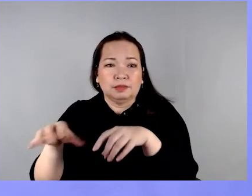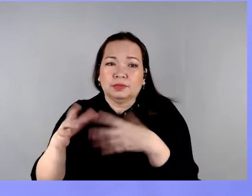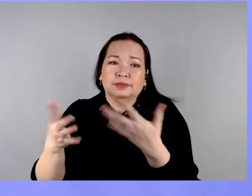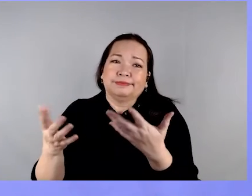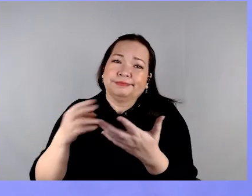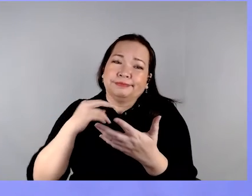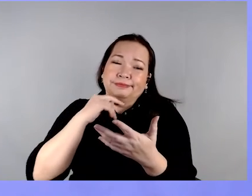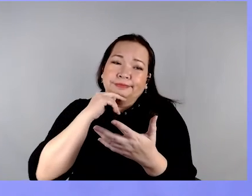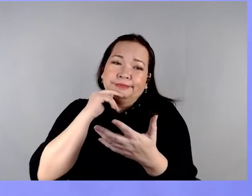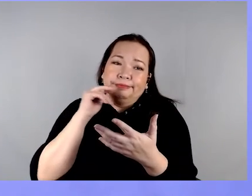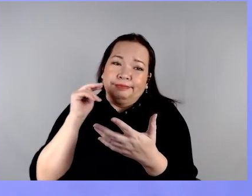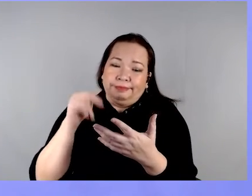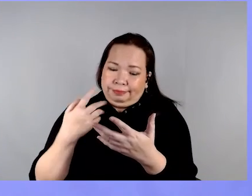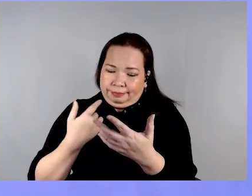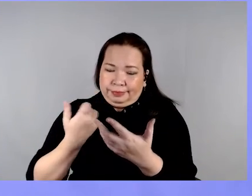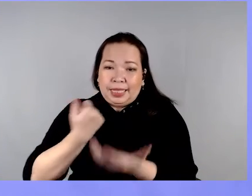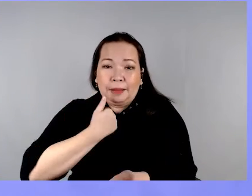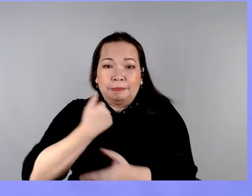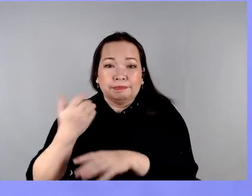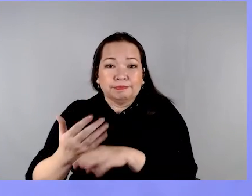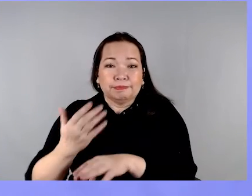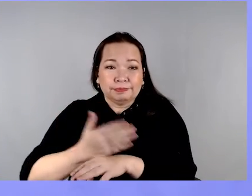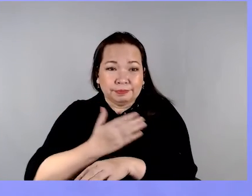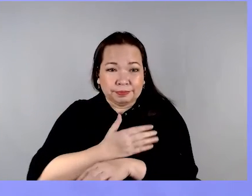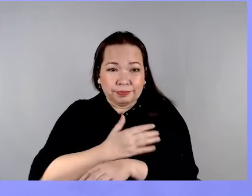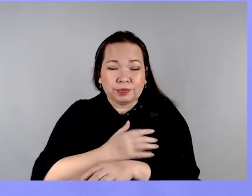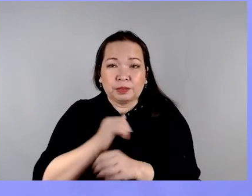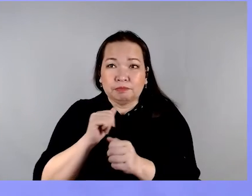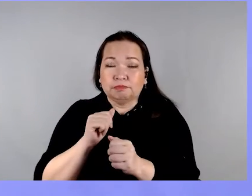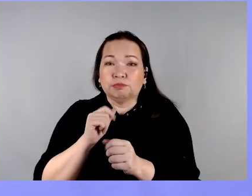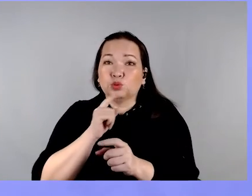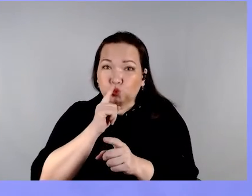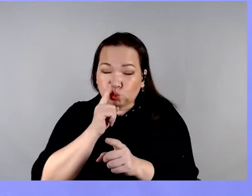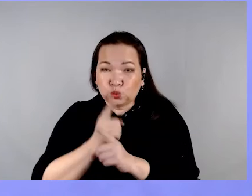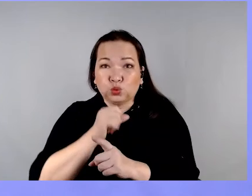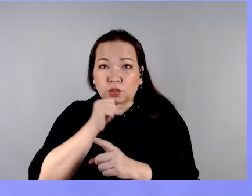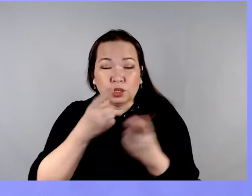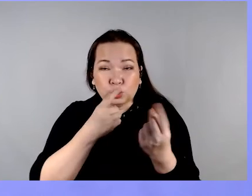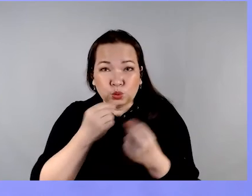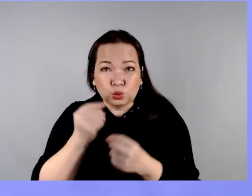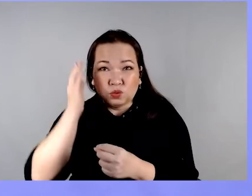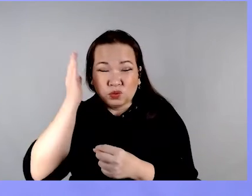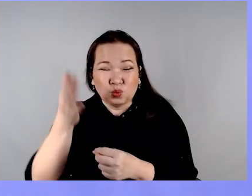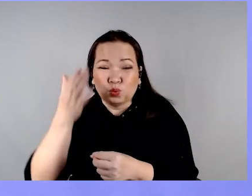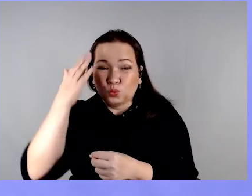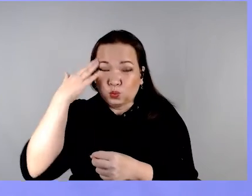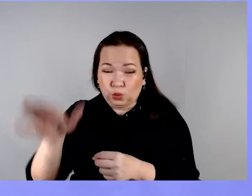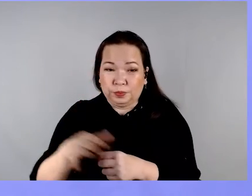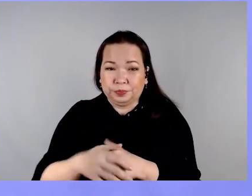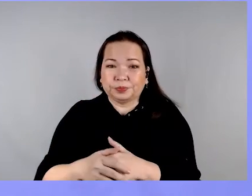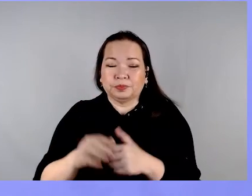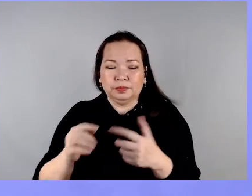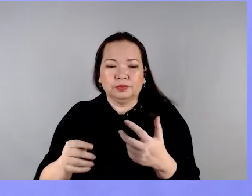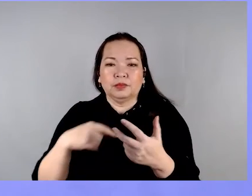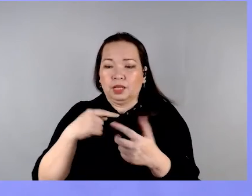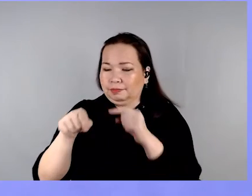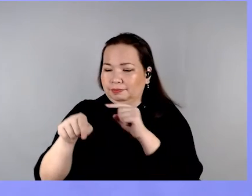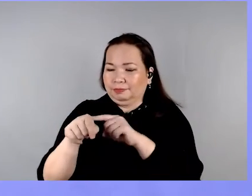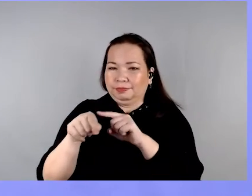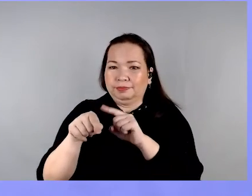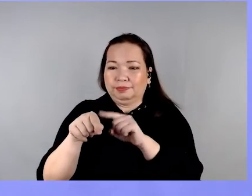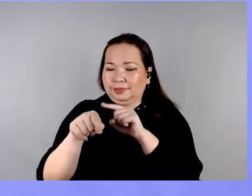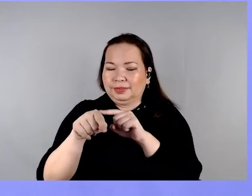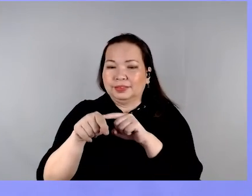of activities that do not even necessarily address his needs to ensure that he will not commit the same crime again. As